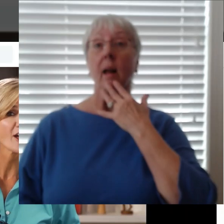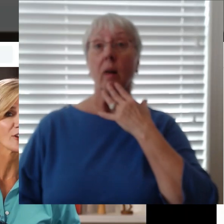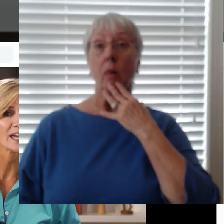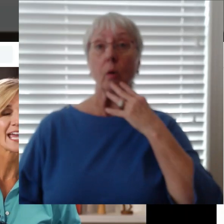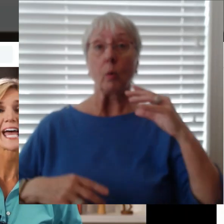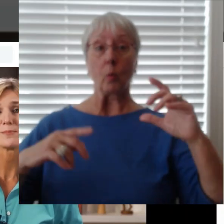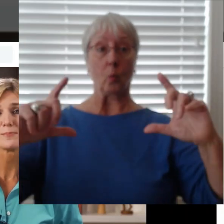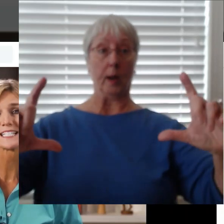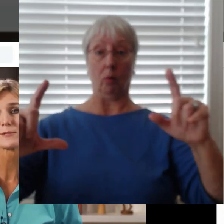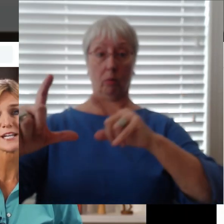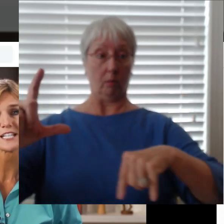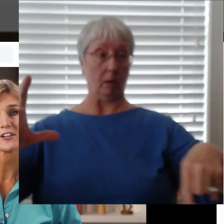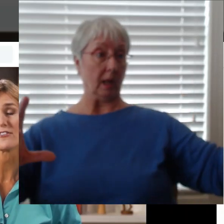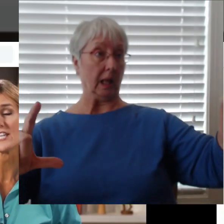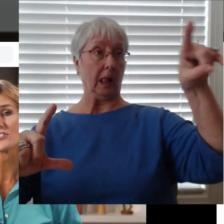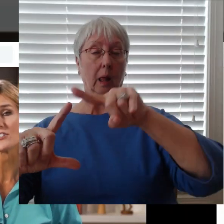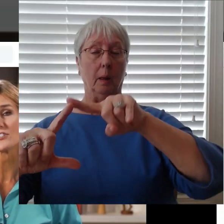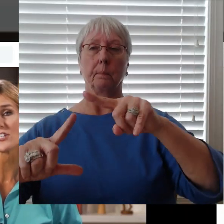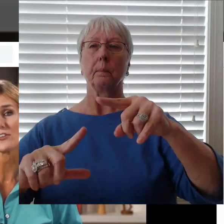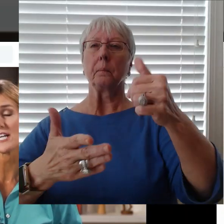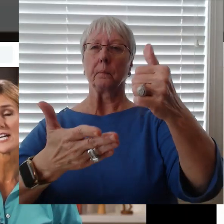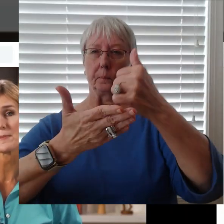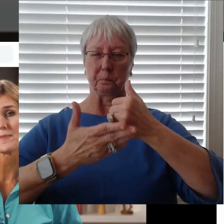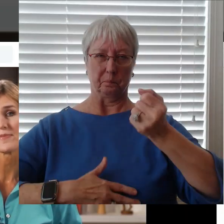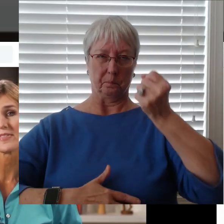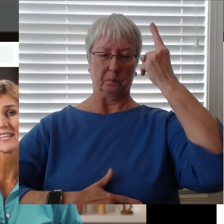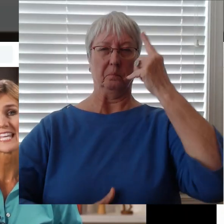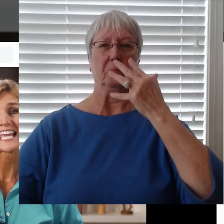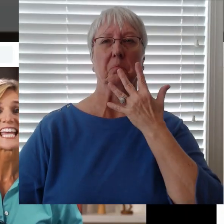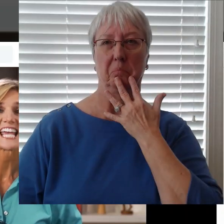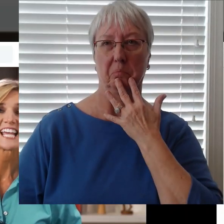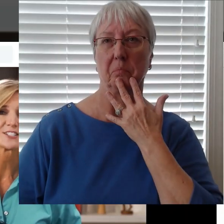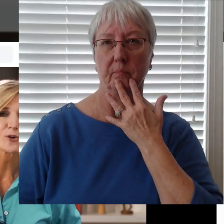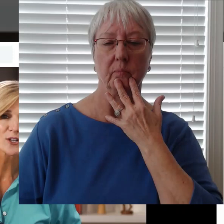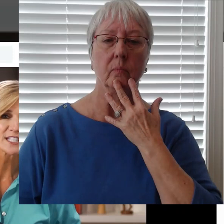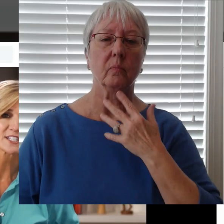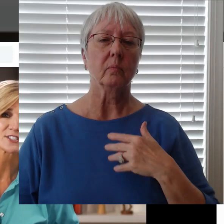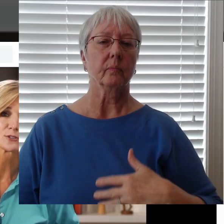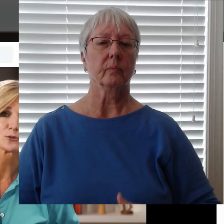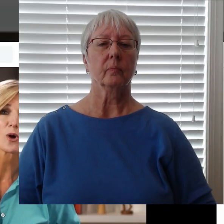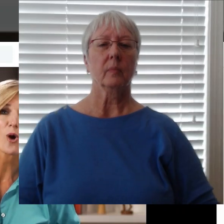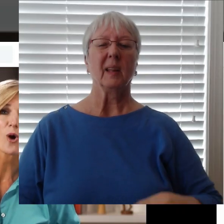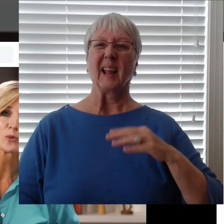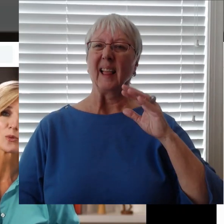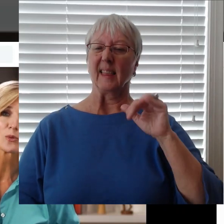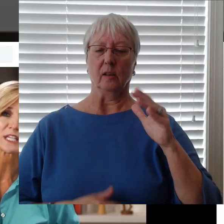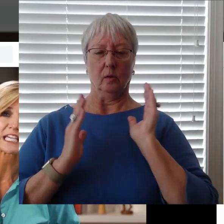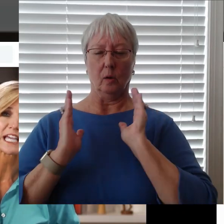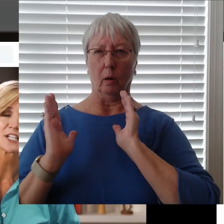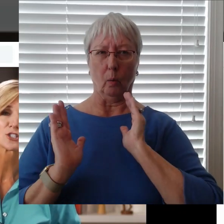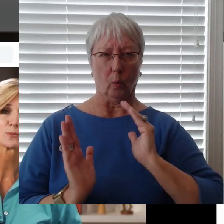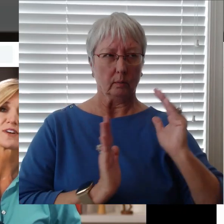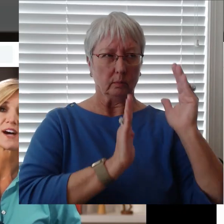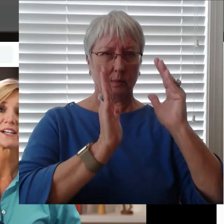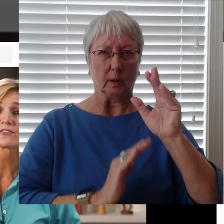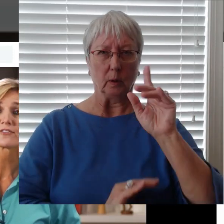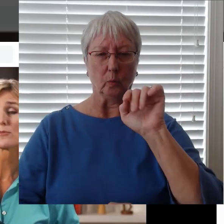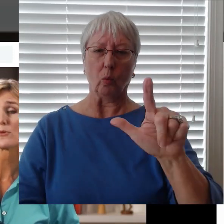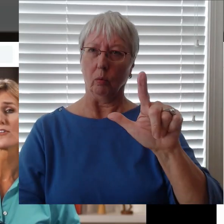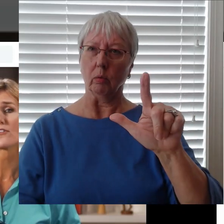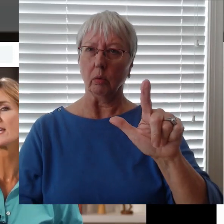understanding color and the basic breakdown of each color type. It's an organizational tool only and should provide